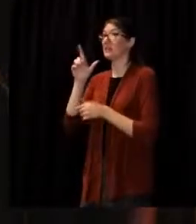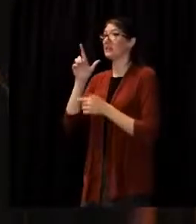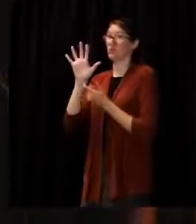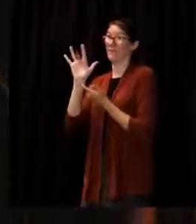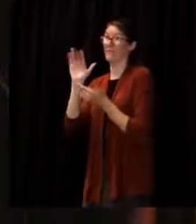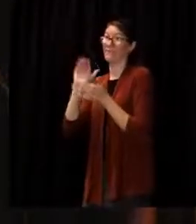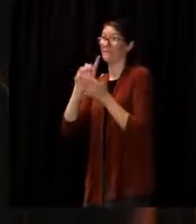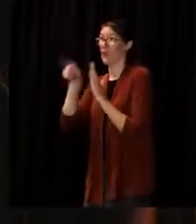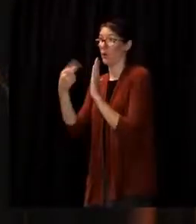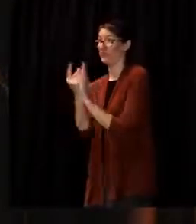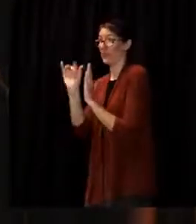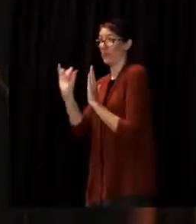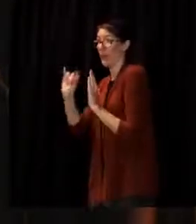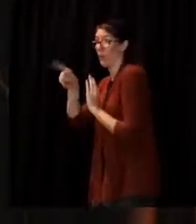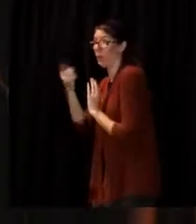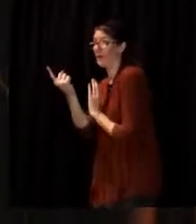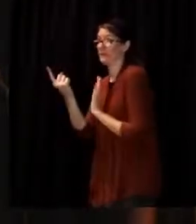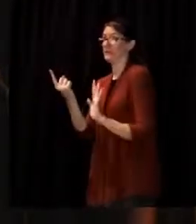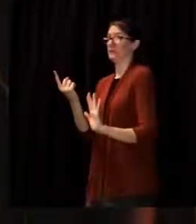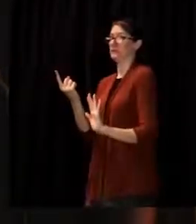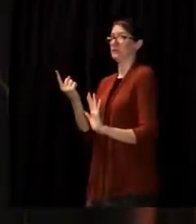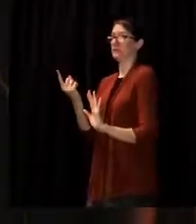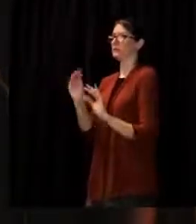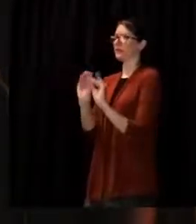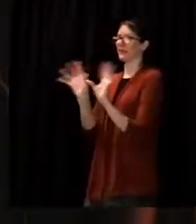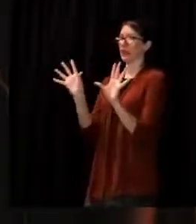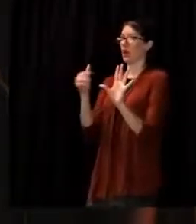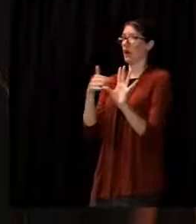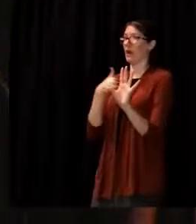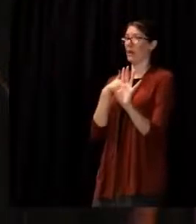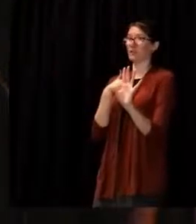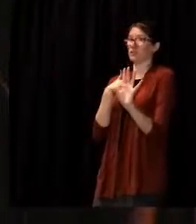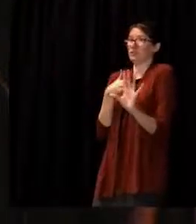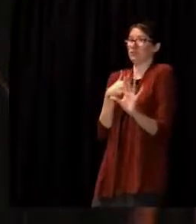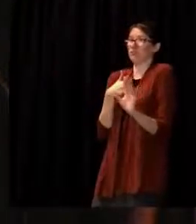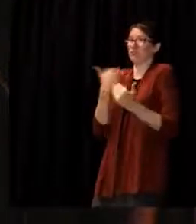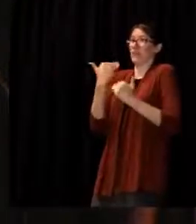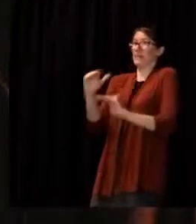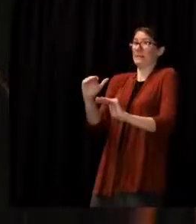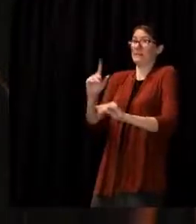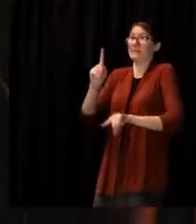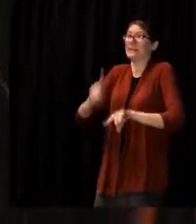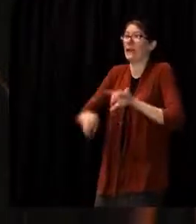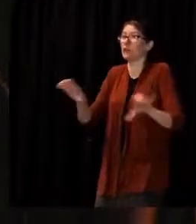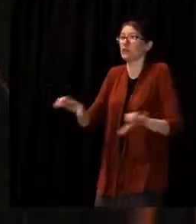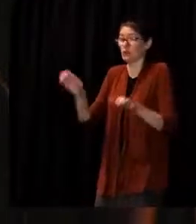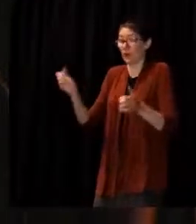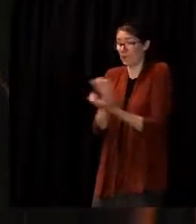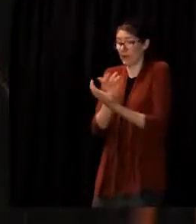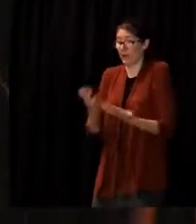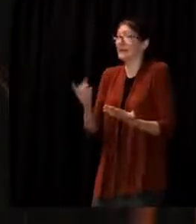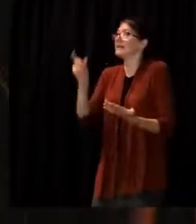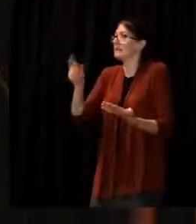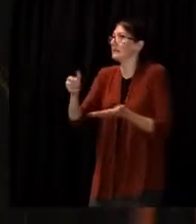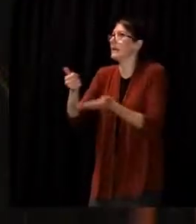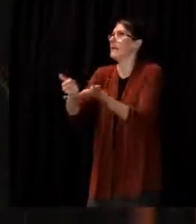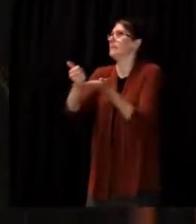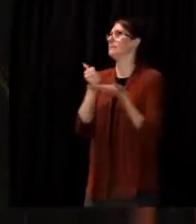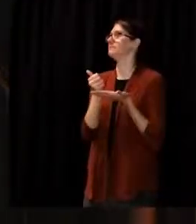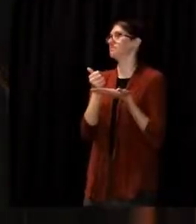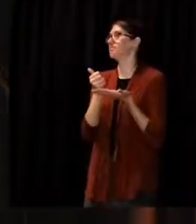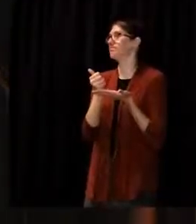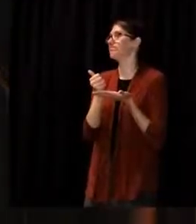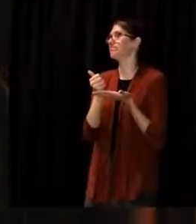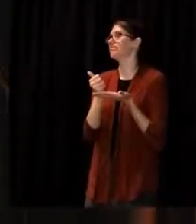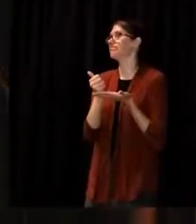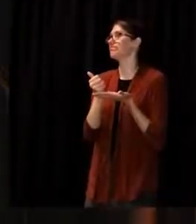right there. So it was clear. It's too thin. I'm too thin for this. We've got to have help. And so our